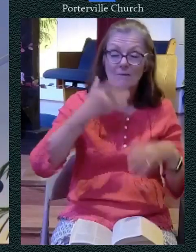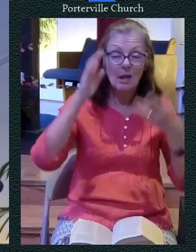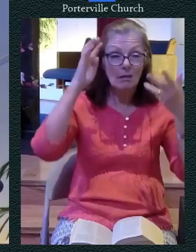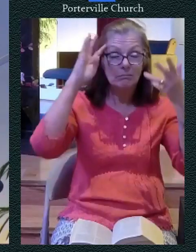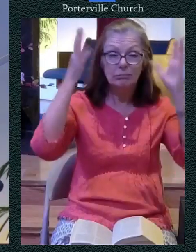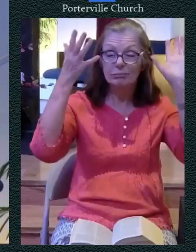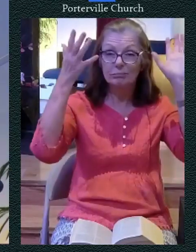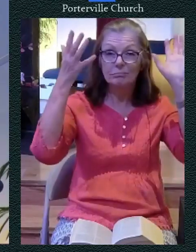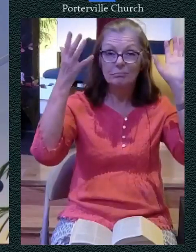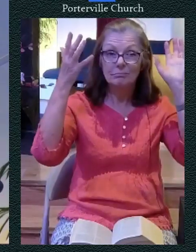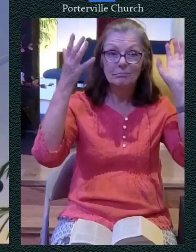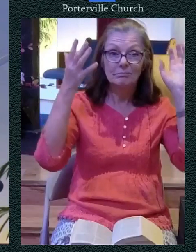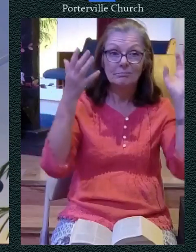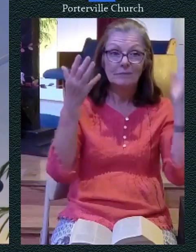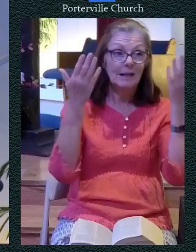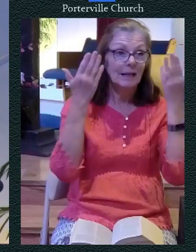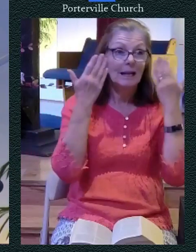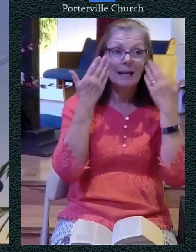And the fourth thing,